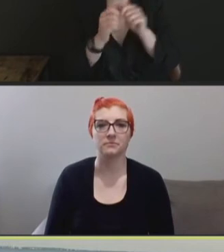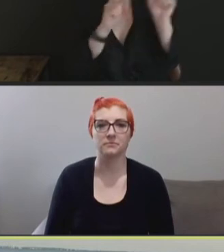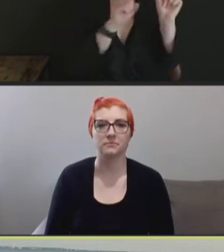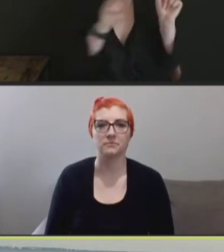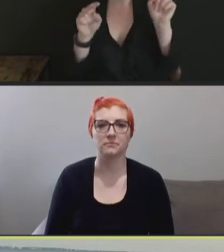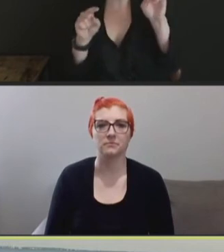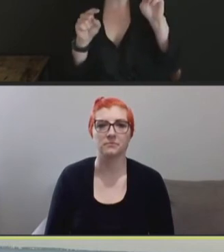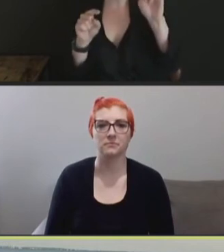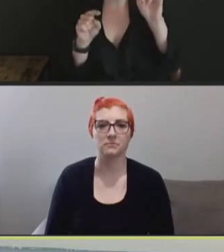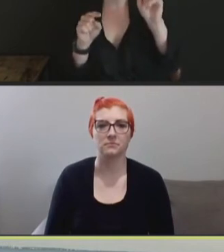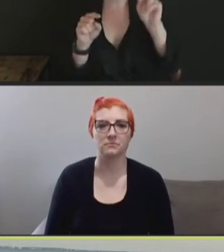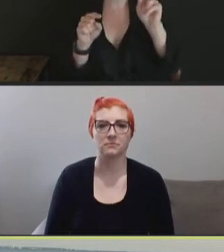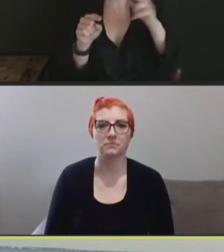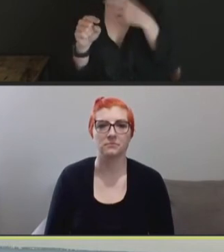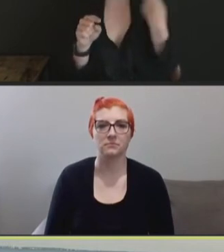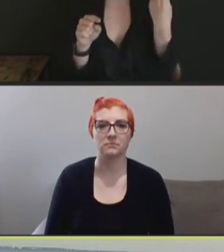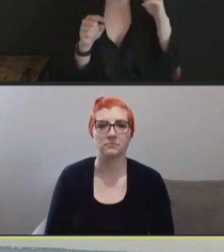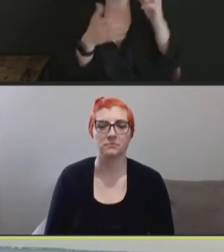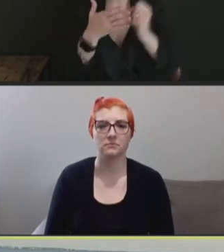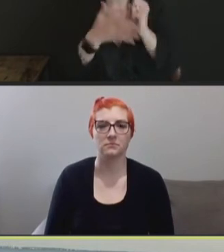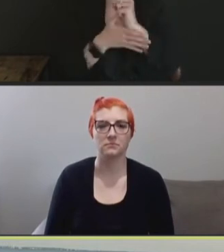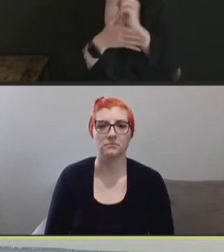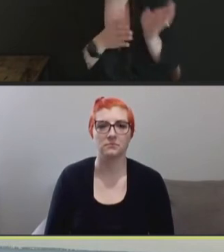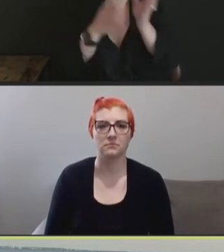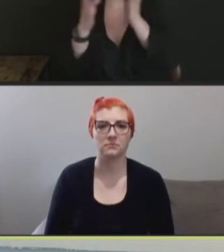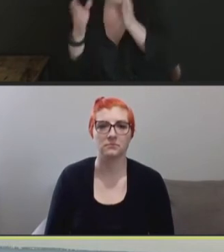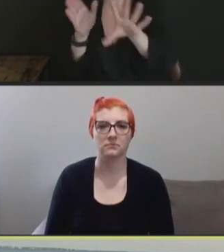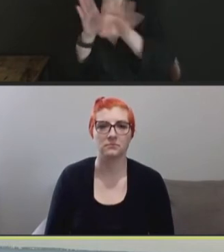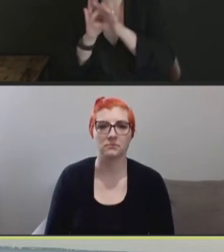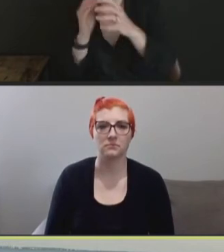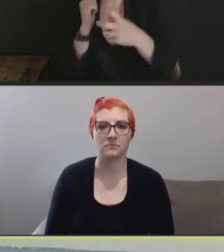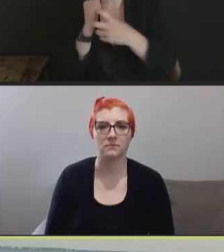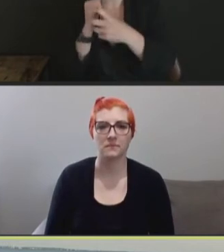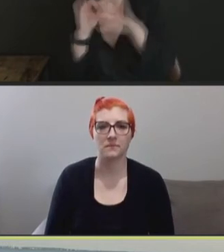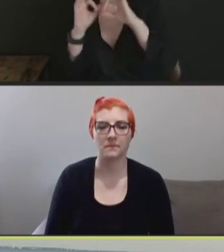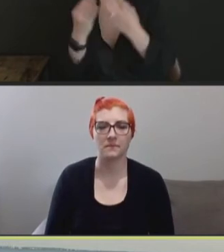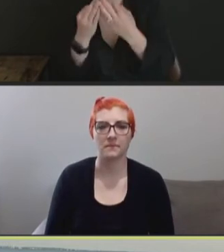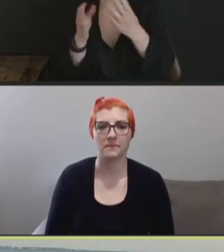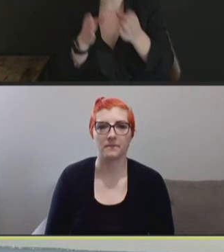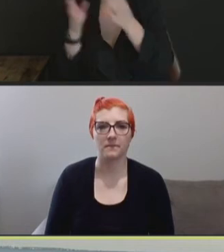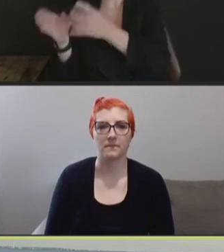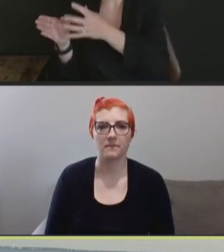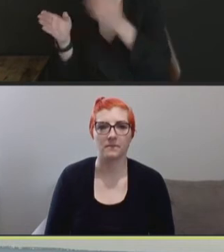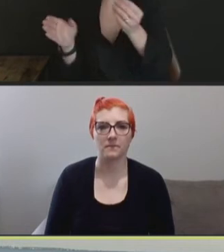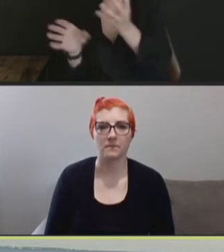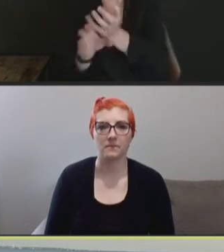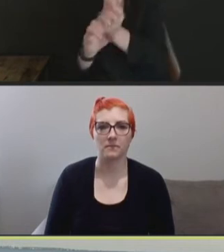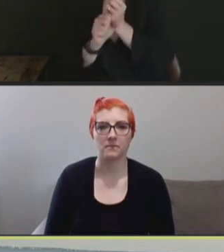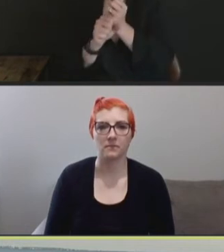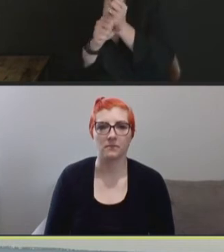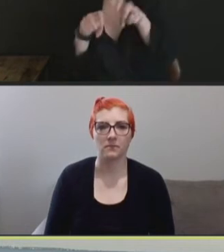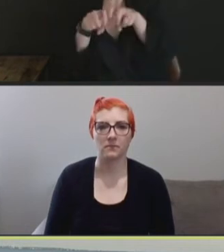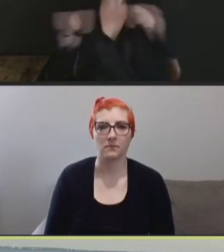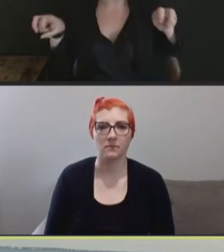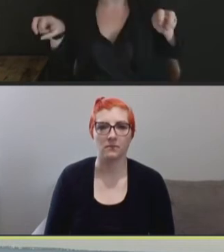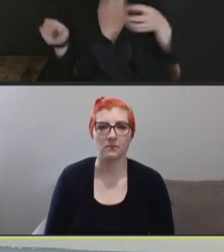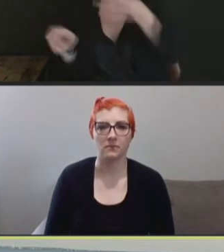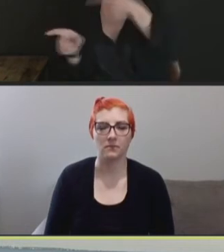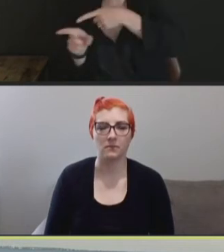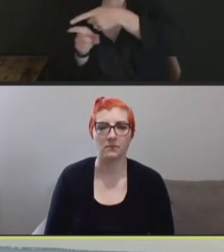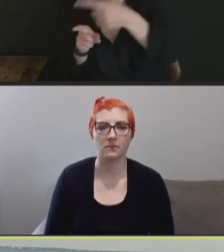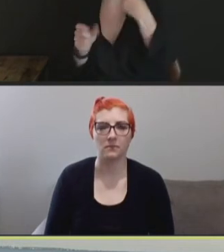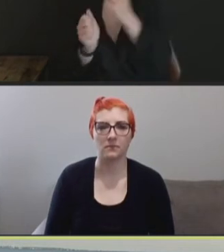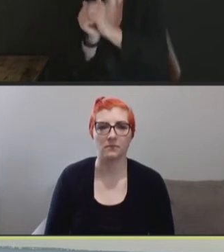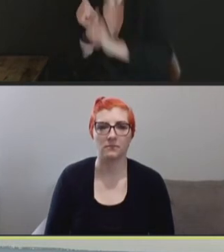families, to then move forward with an expert panel for each virus family that will select prototype viruses